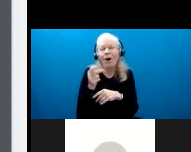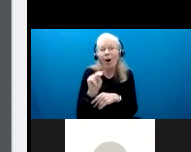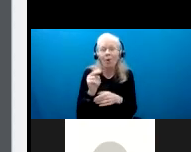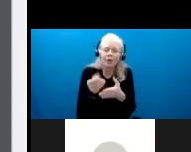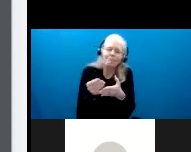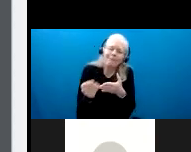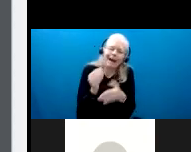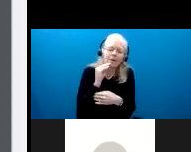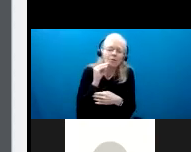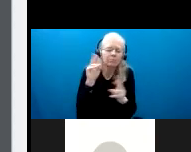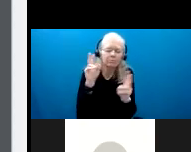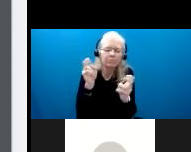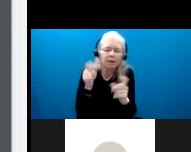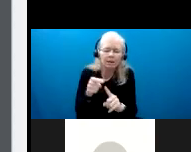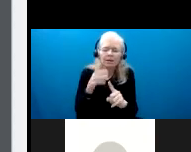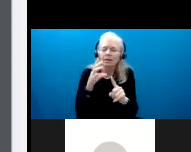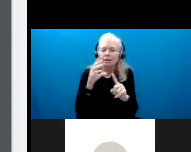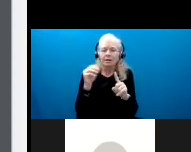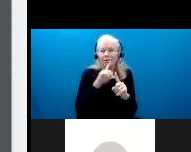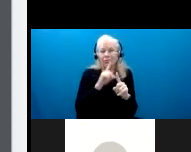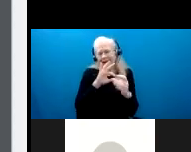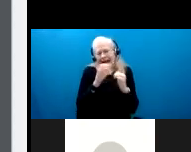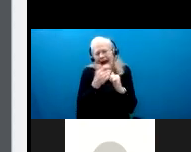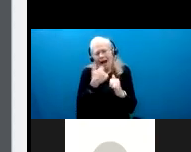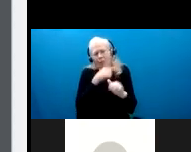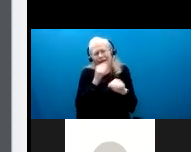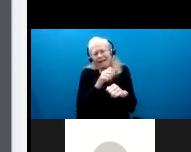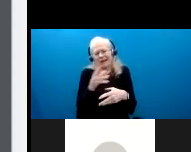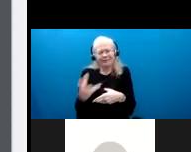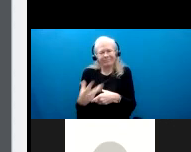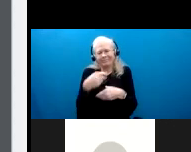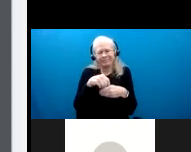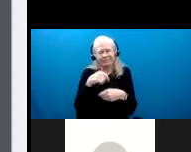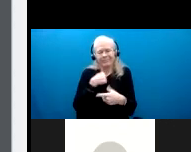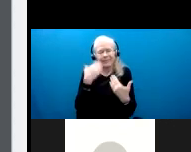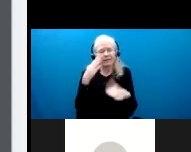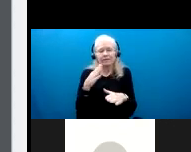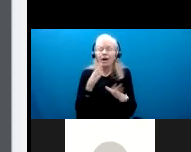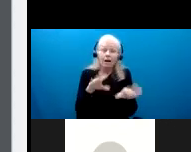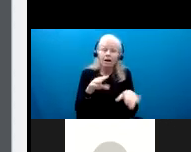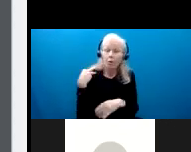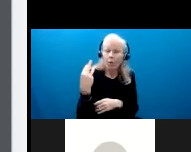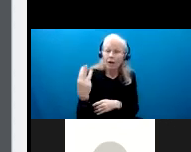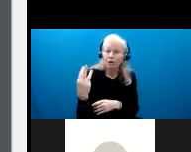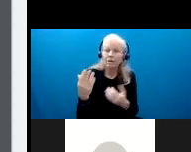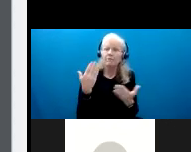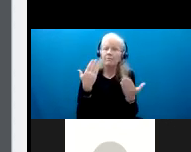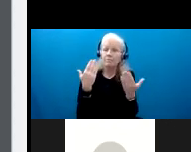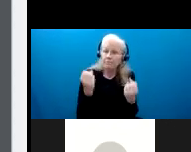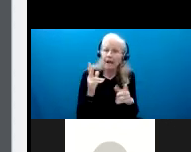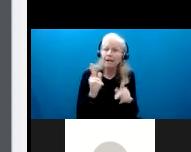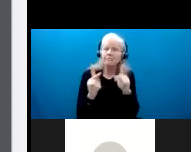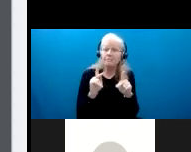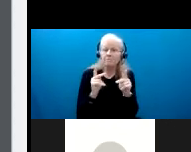only work for higher end projects. There are a lot of them being built in Washington, but they're higher